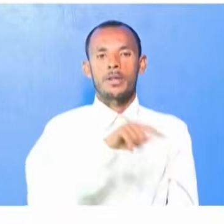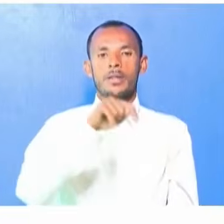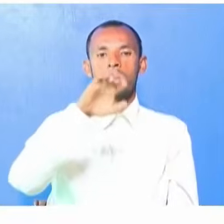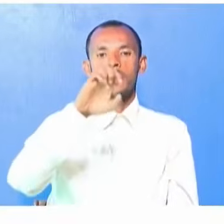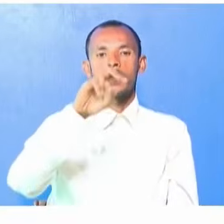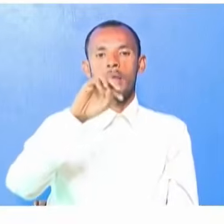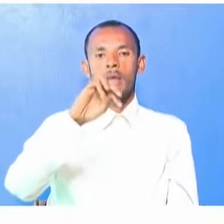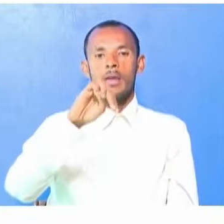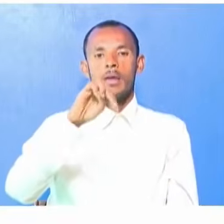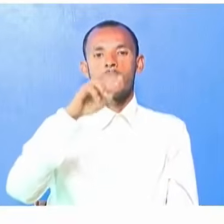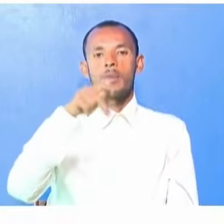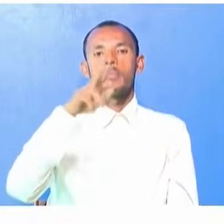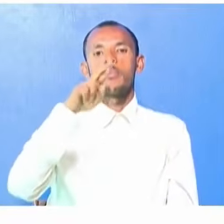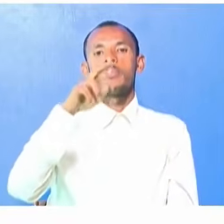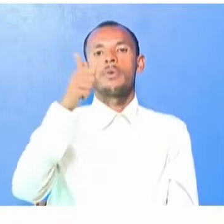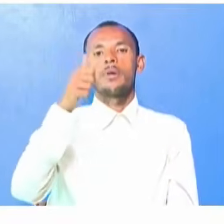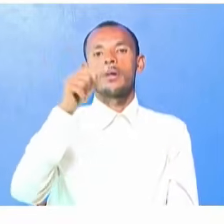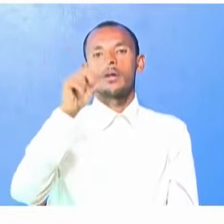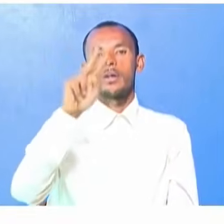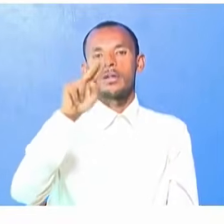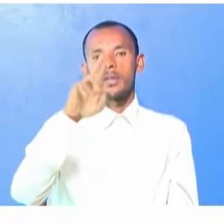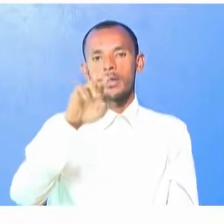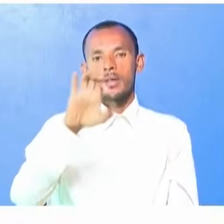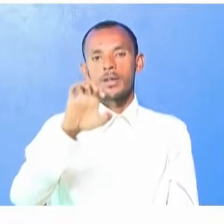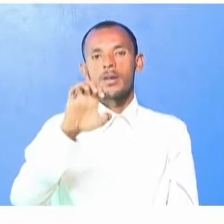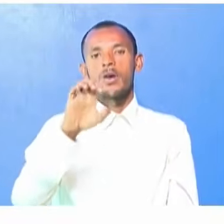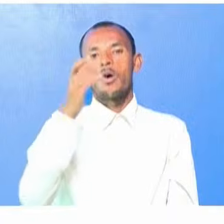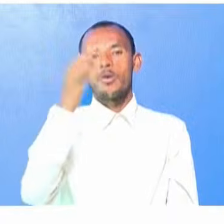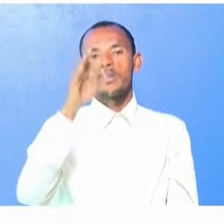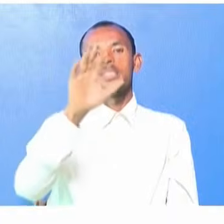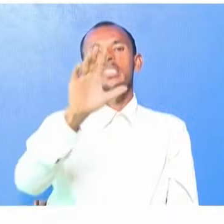of 3 cities.